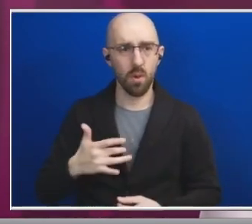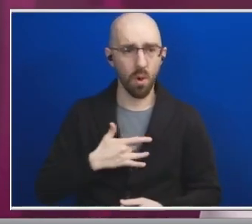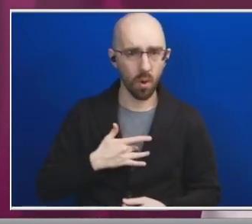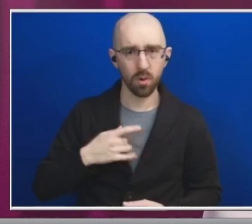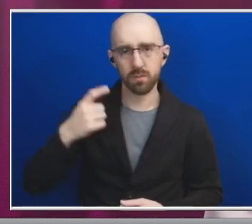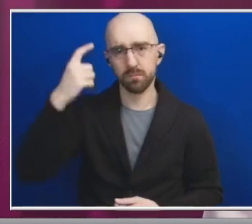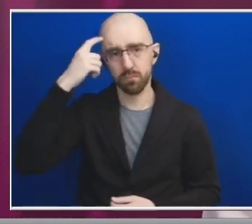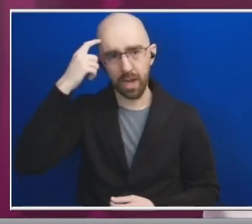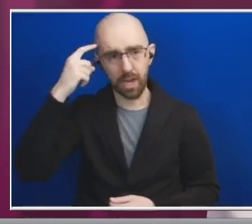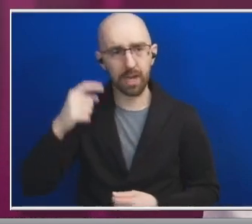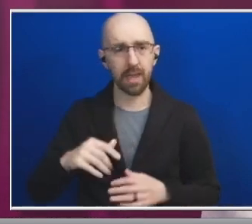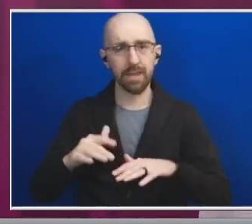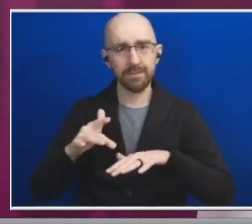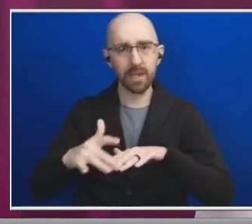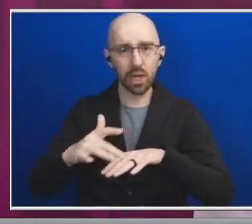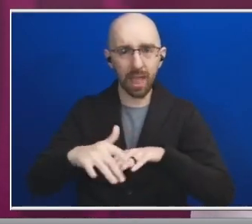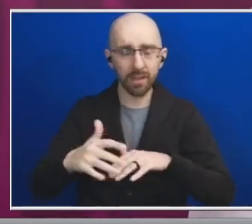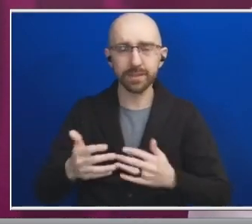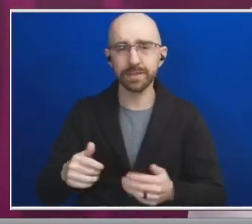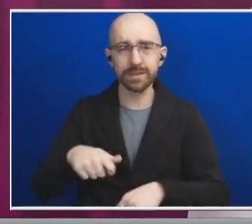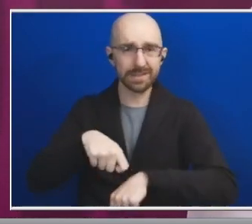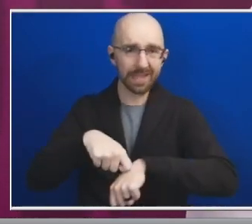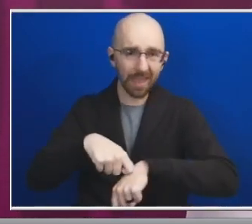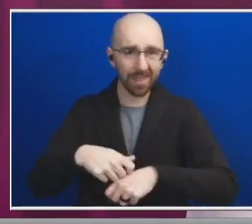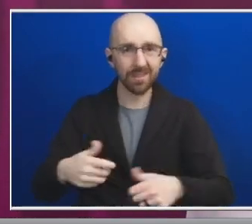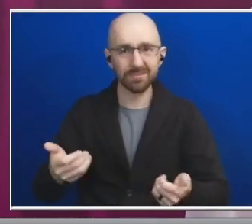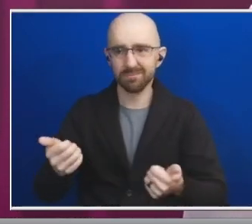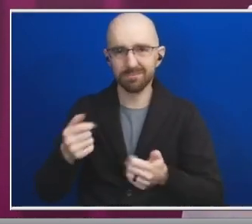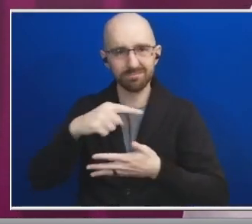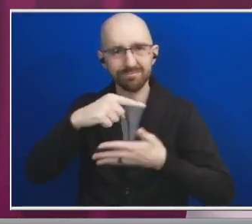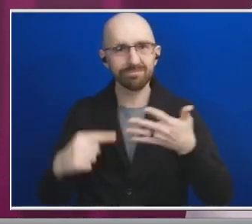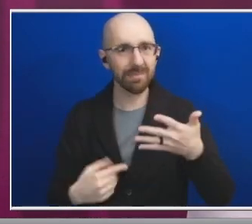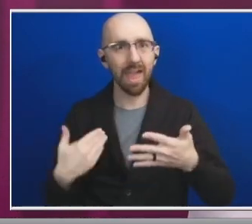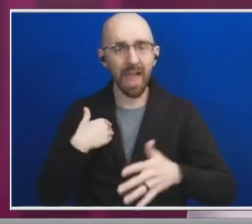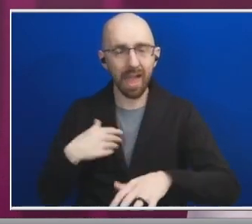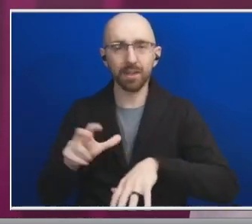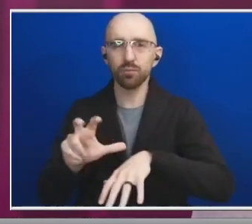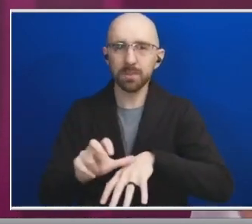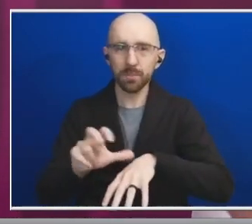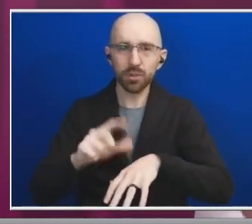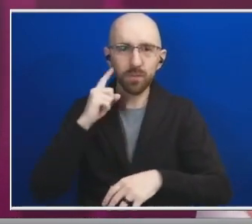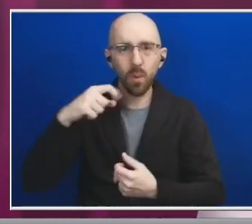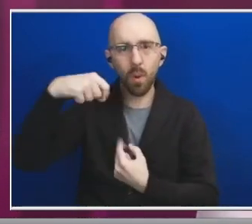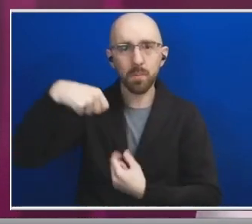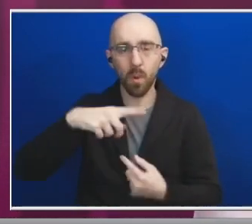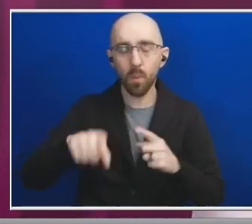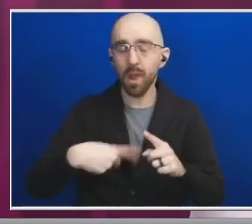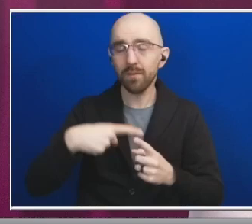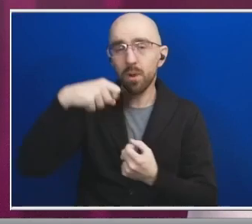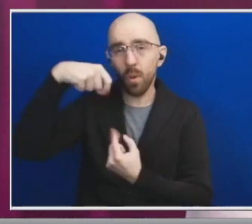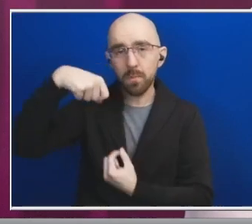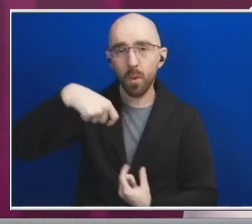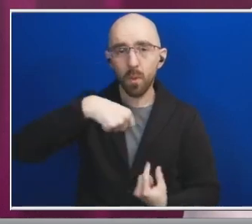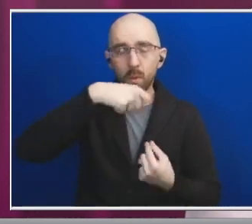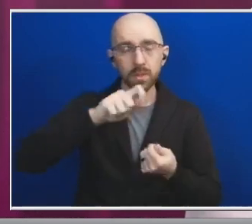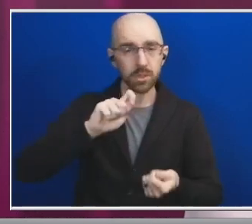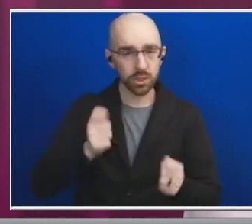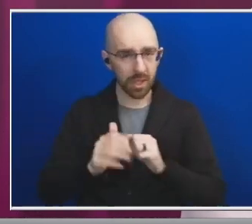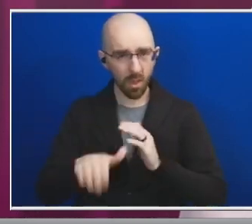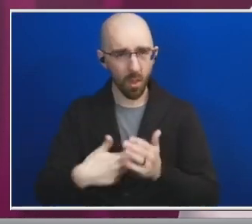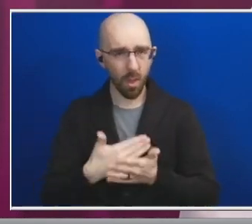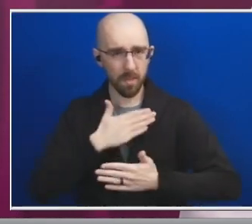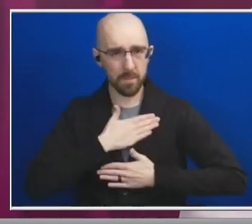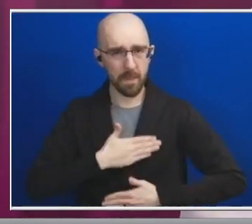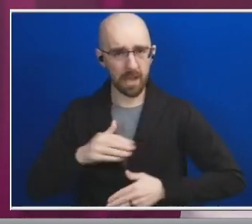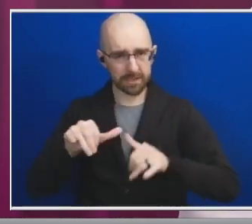fingernails, there's skin, you name it, there's hormone receptors. So anytime that we change hormones, all of those body systems have changes, and the heart